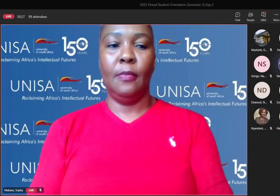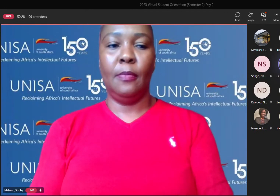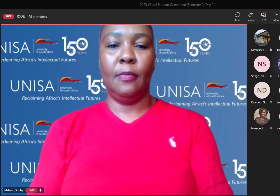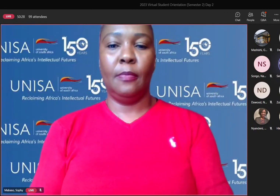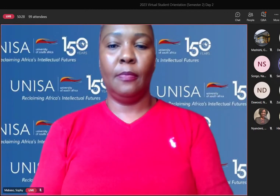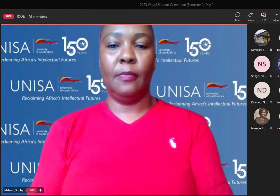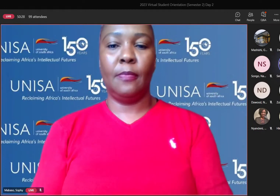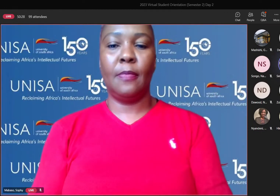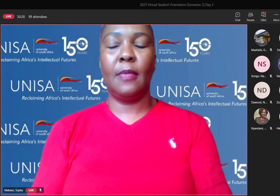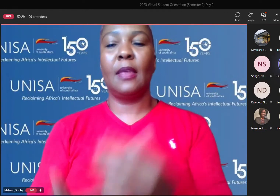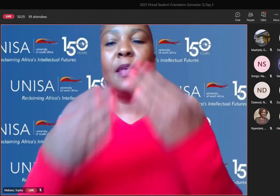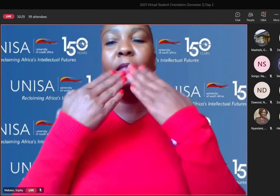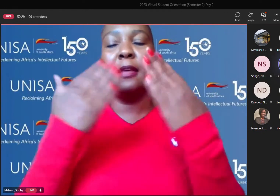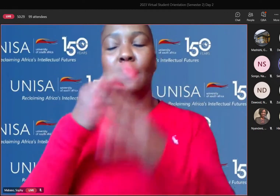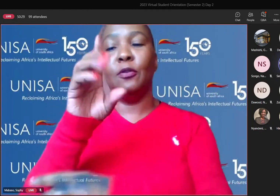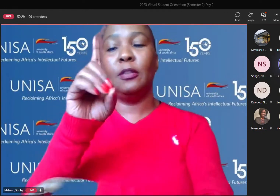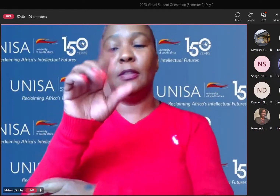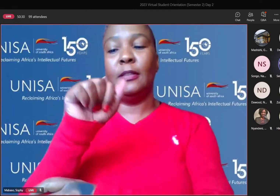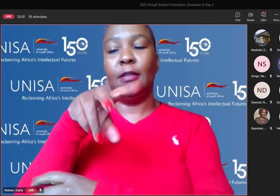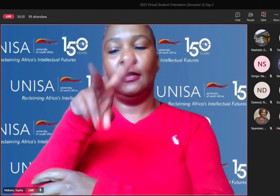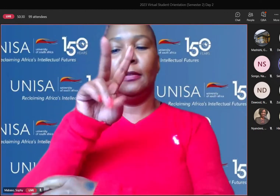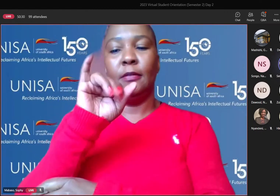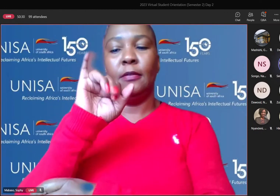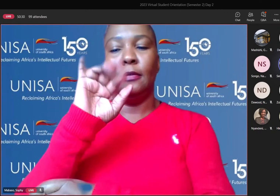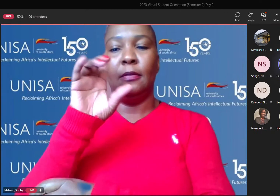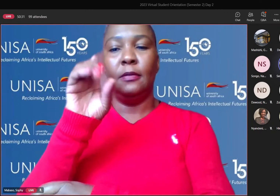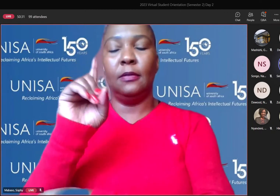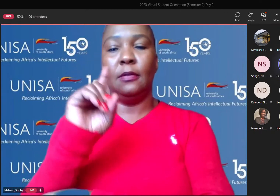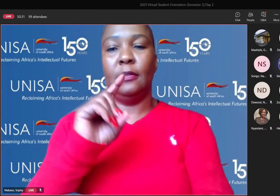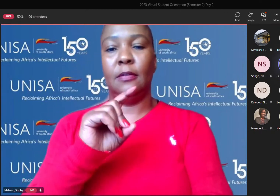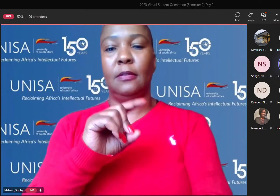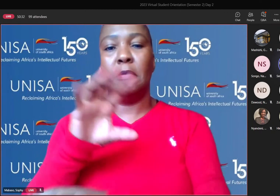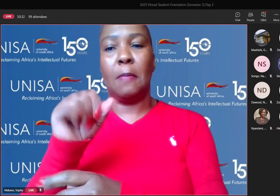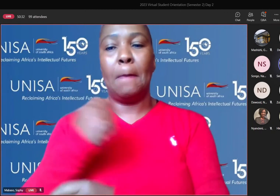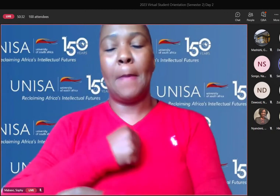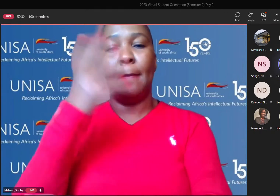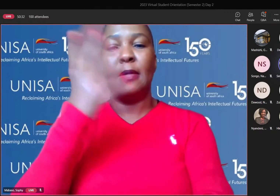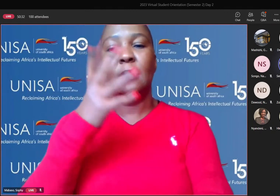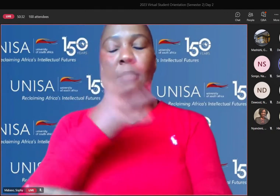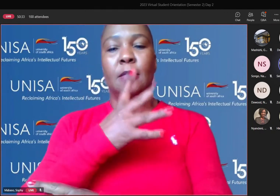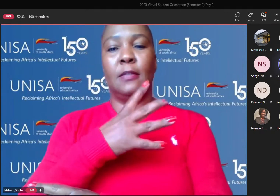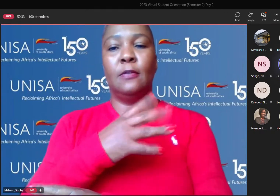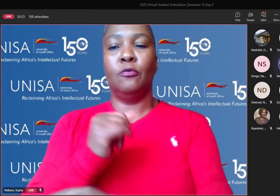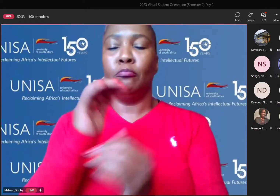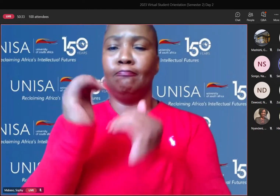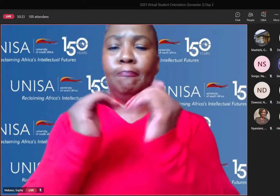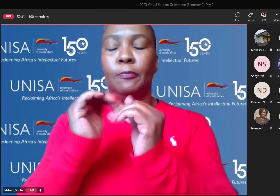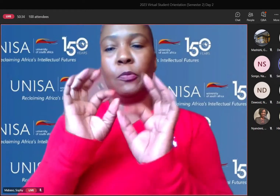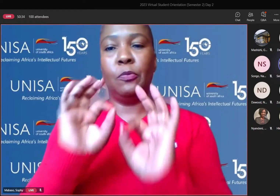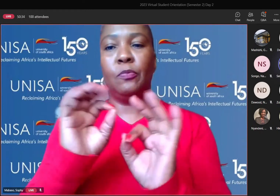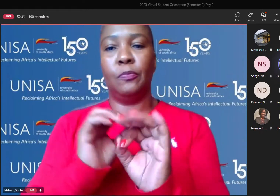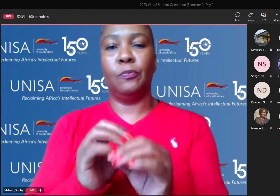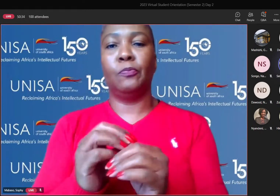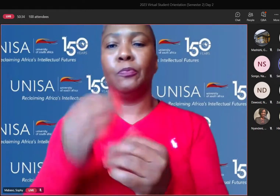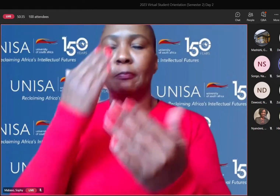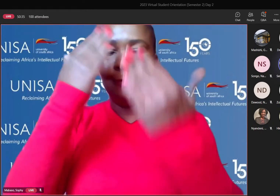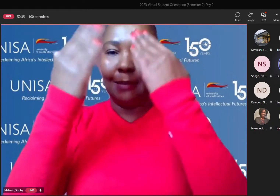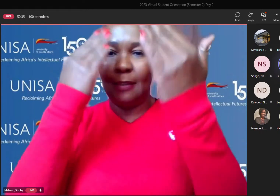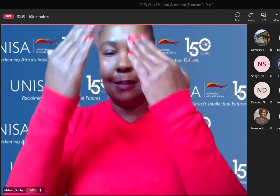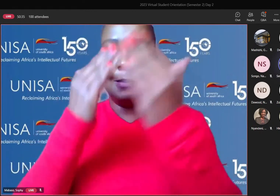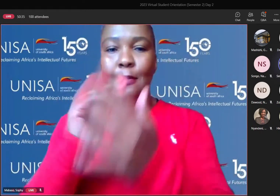Thank you, David. Just getting my presentation together, and good afternoon, colleagues